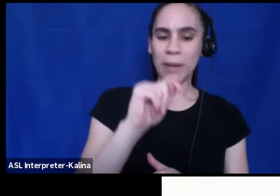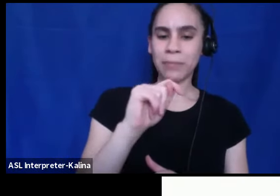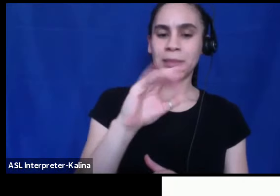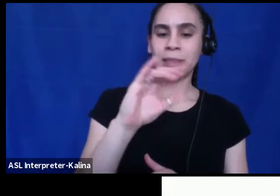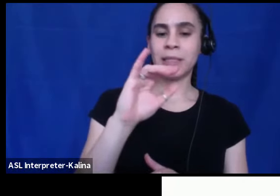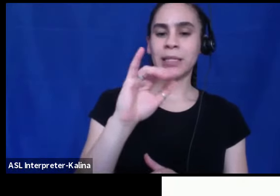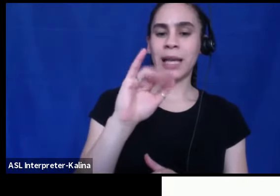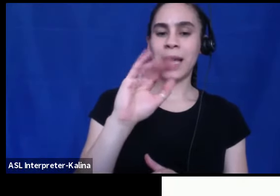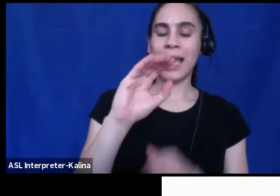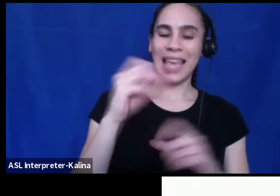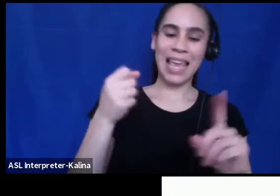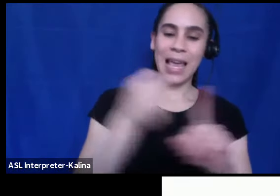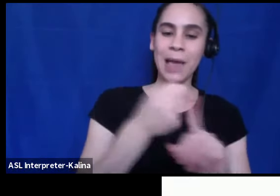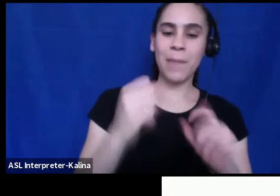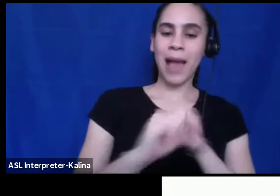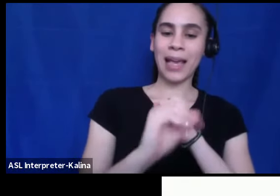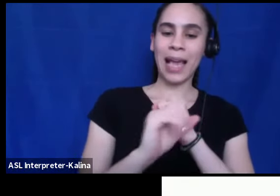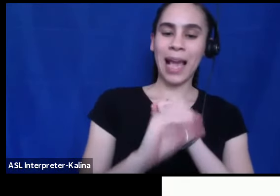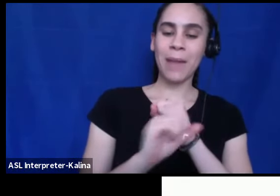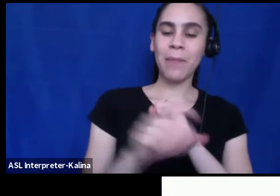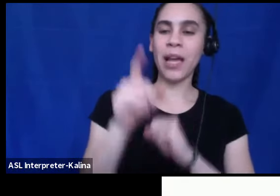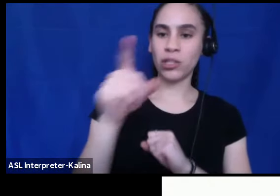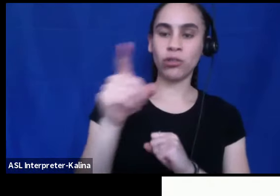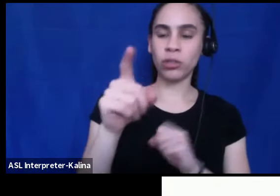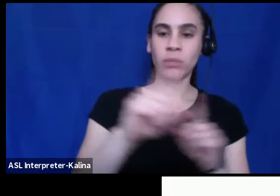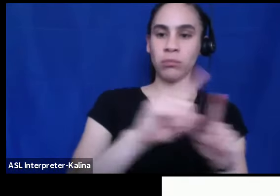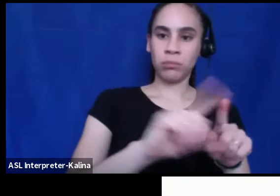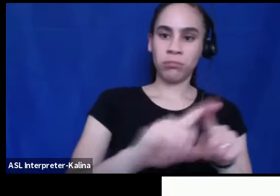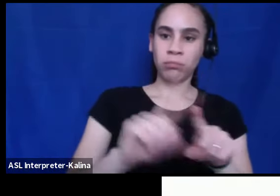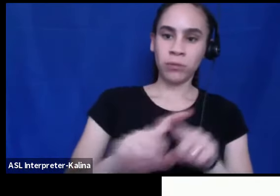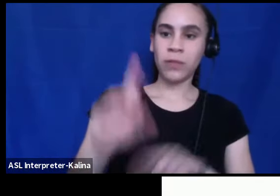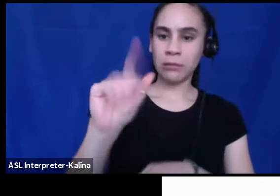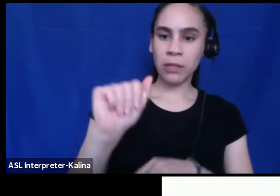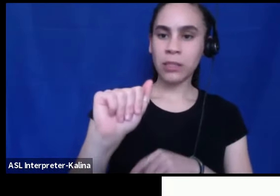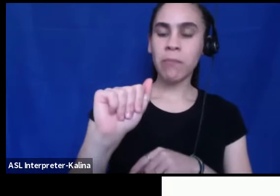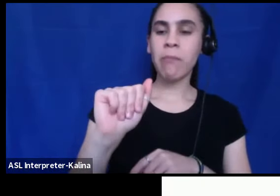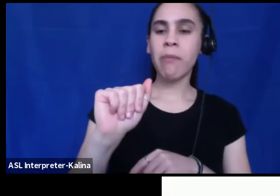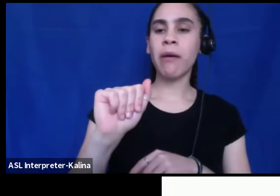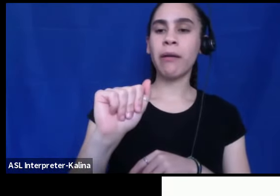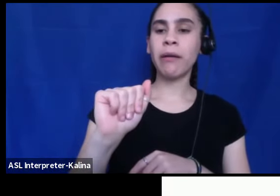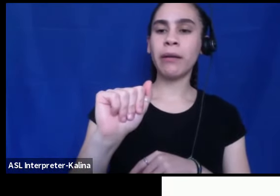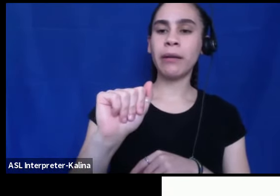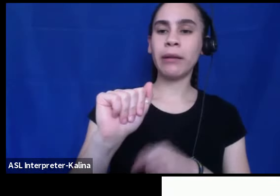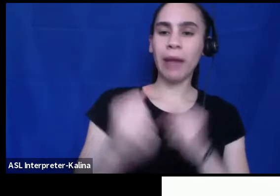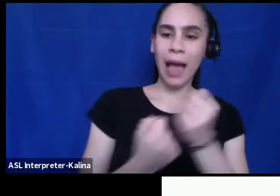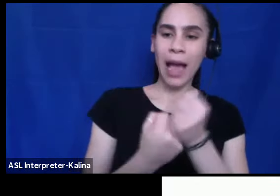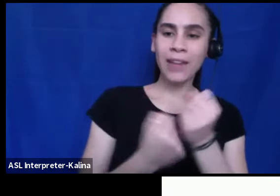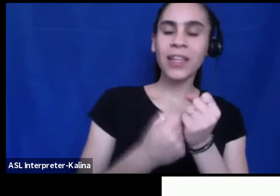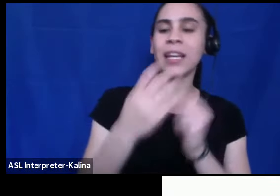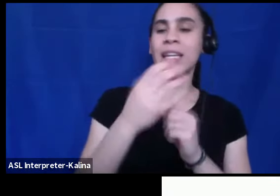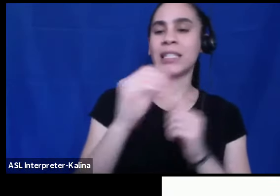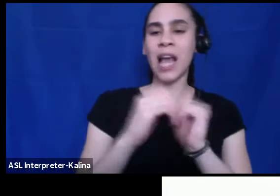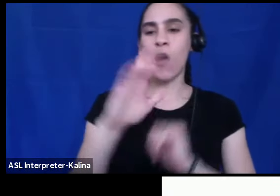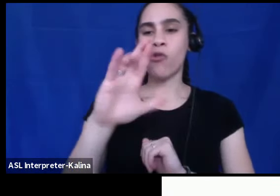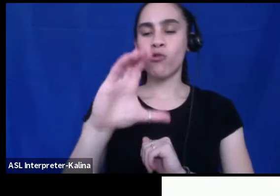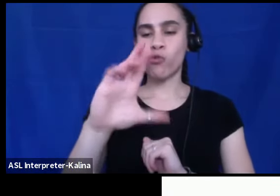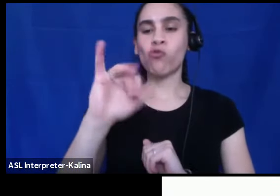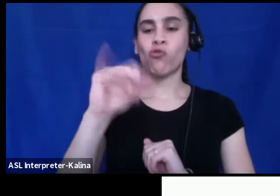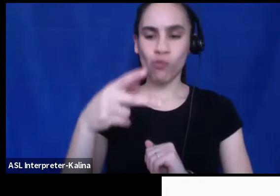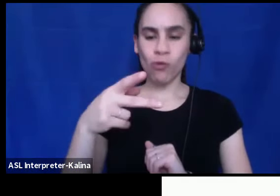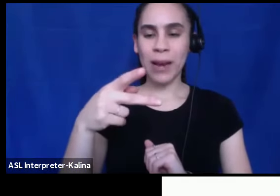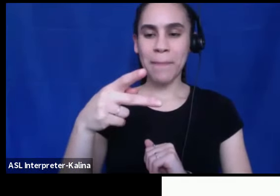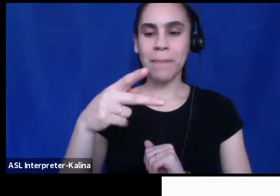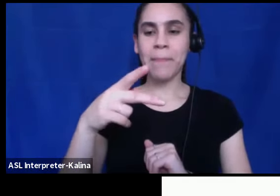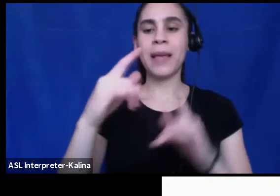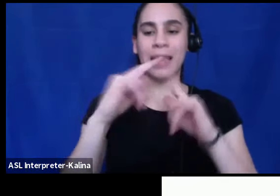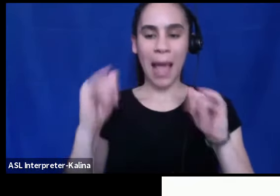campaign with many different disability advocates to have conversations around the impact that CRIP Camp had on them and the ADA. She's a really